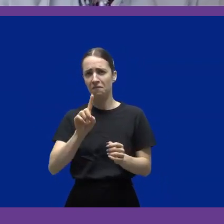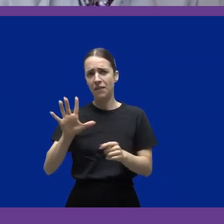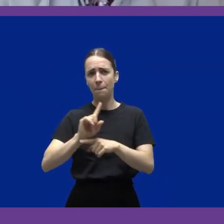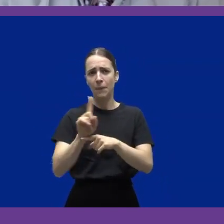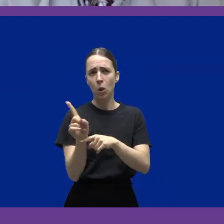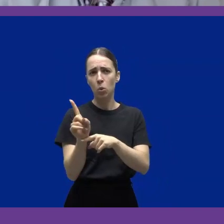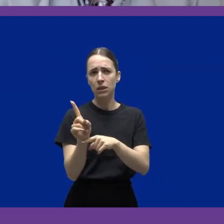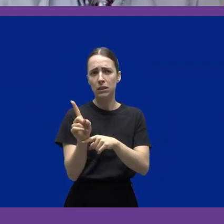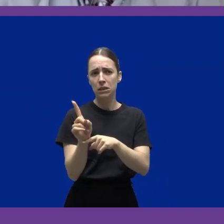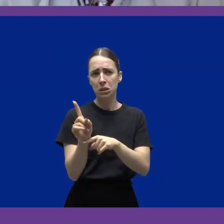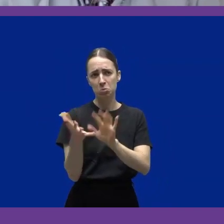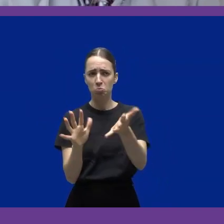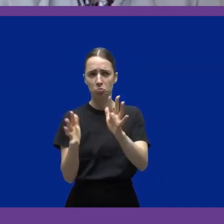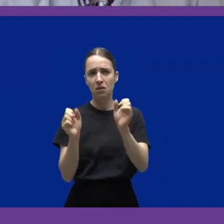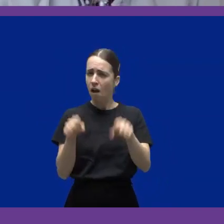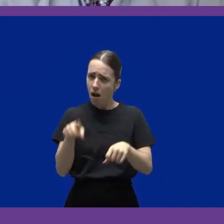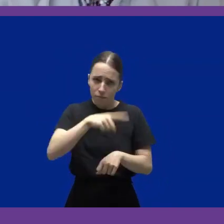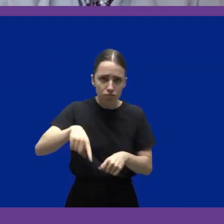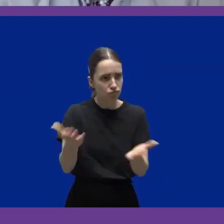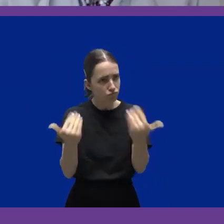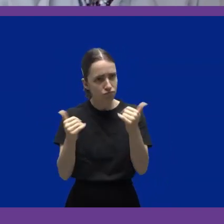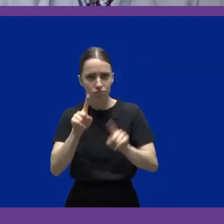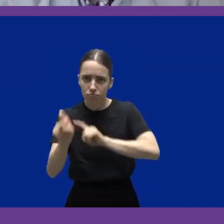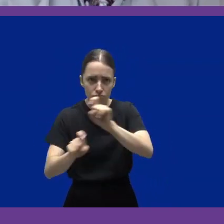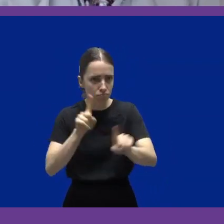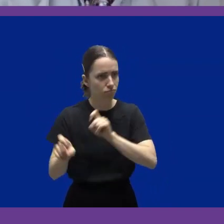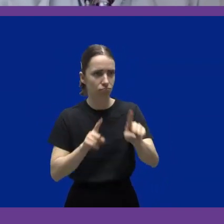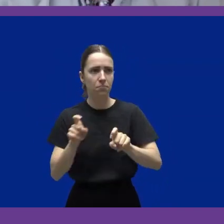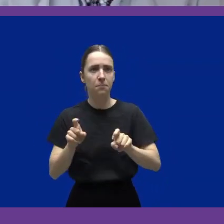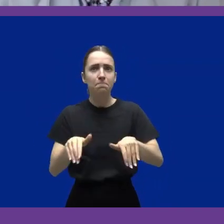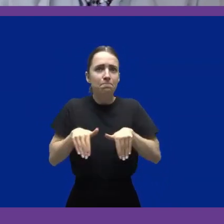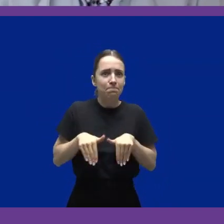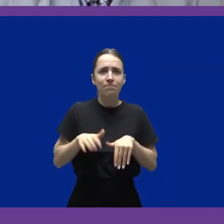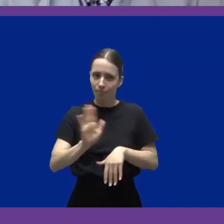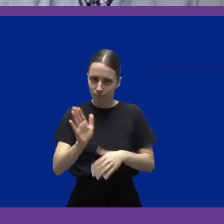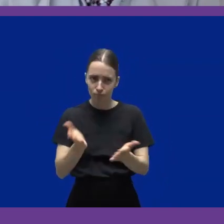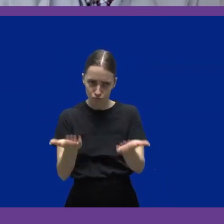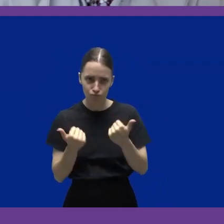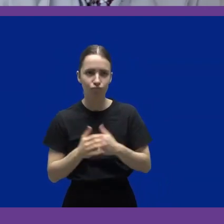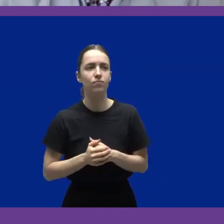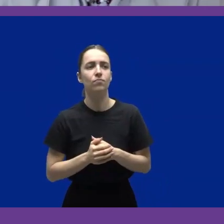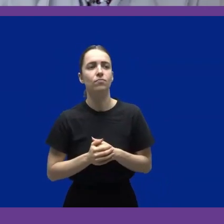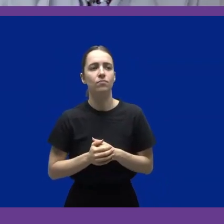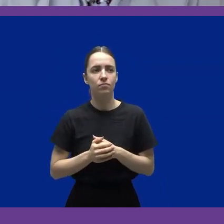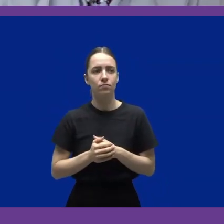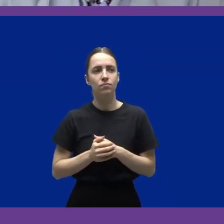presentations, and as mentioned, we will collect them. Next slide.